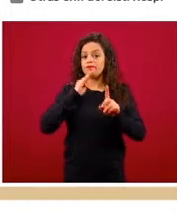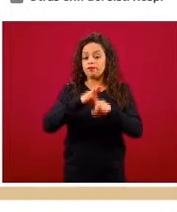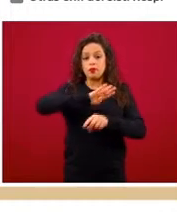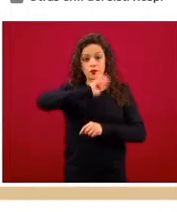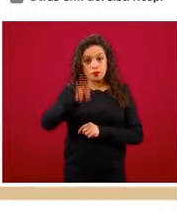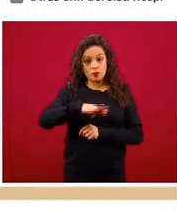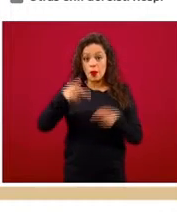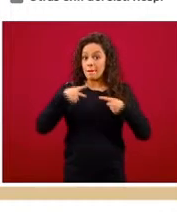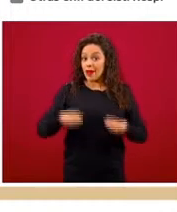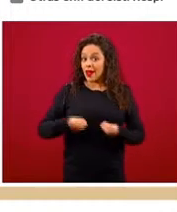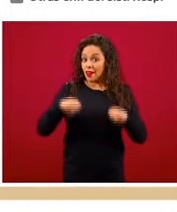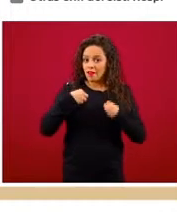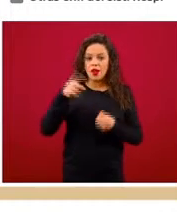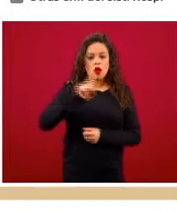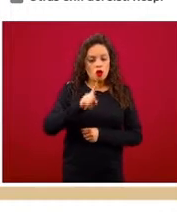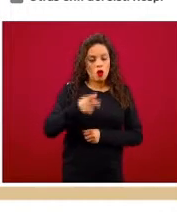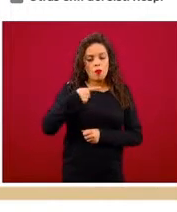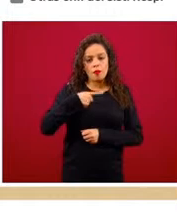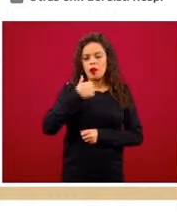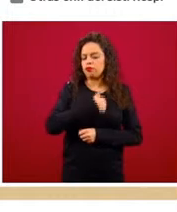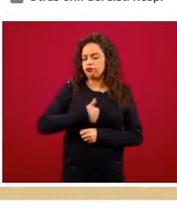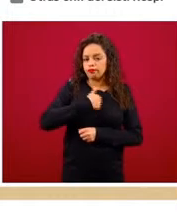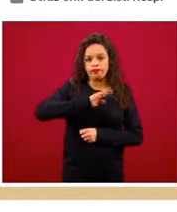very unfortunately lost their lives.